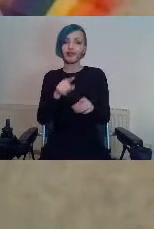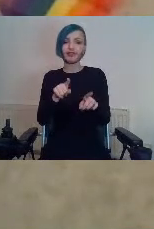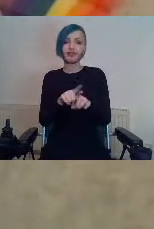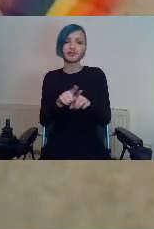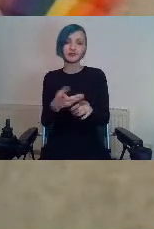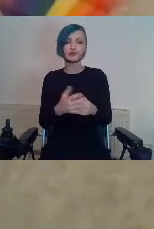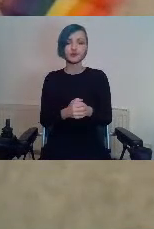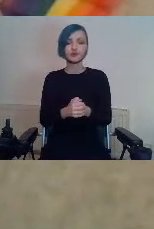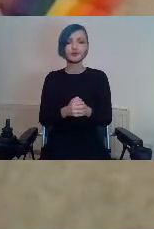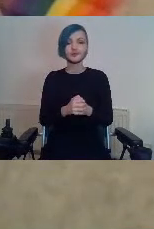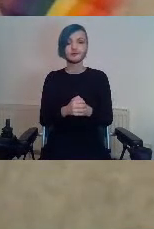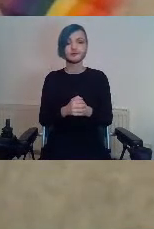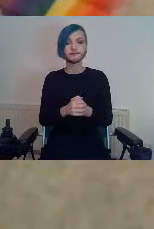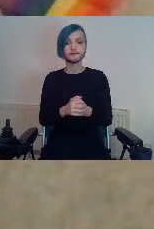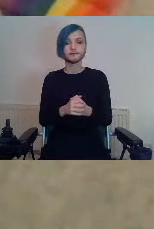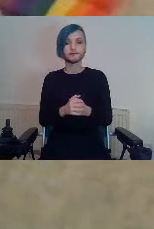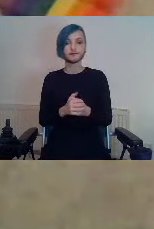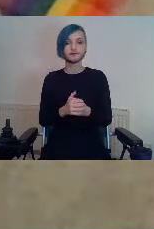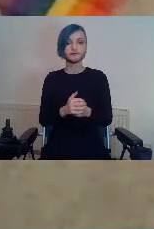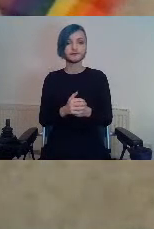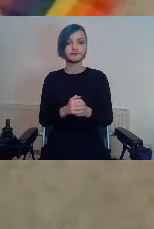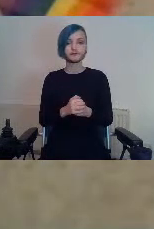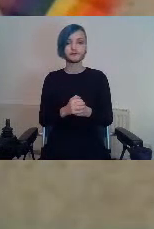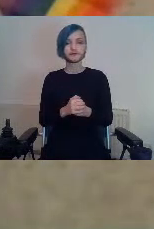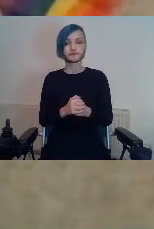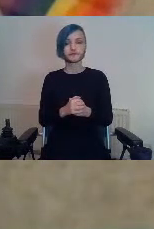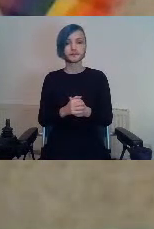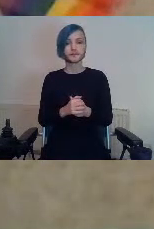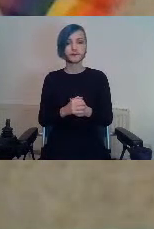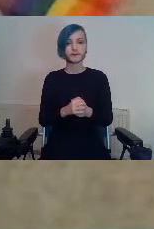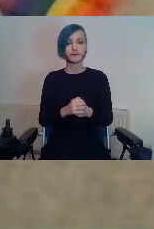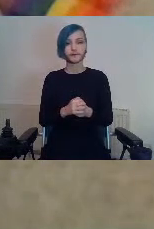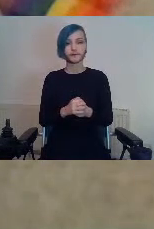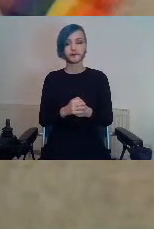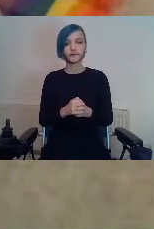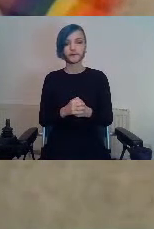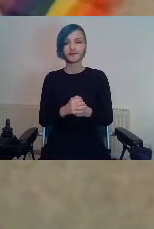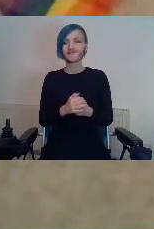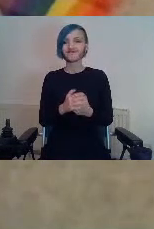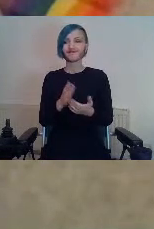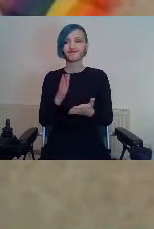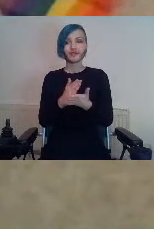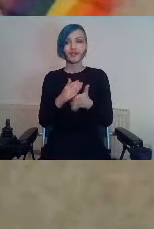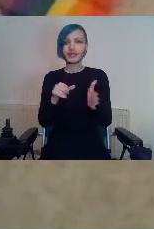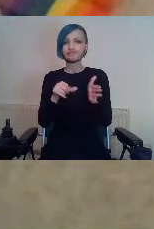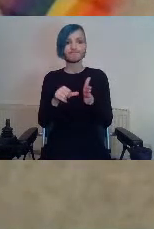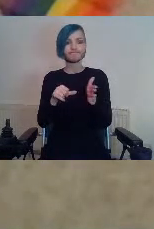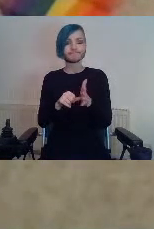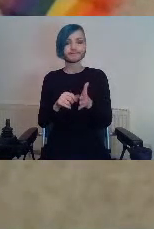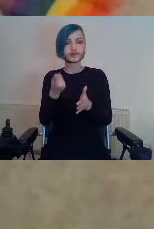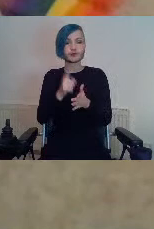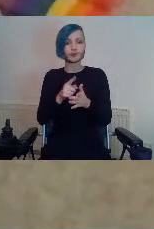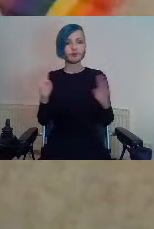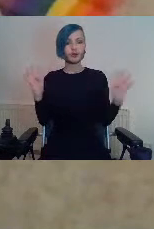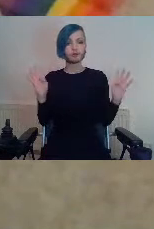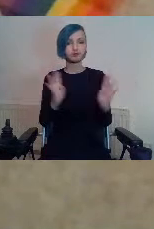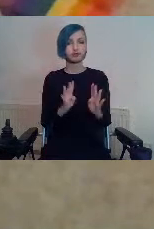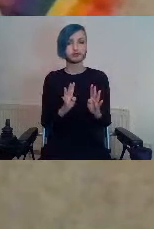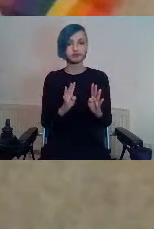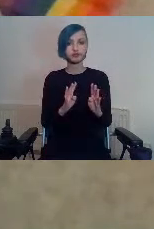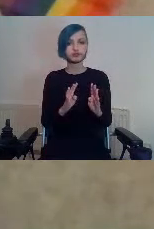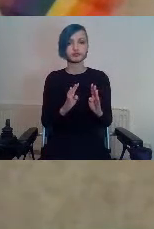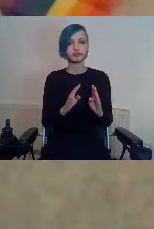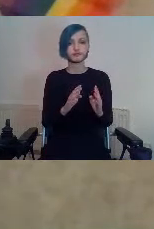it's not easy to unite people when some of people saying and